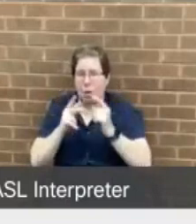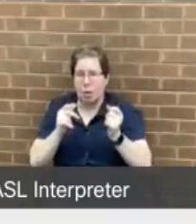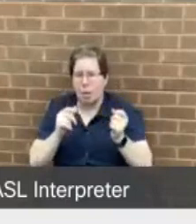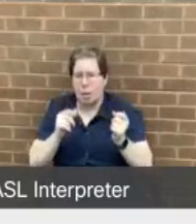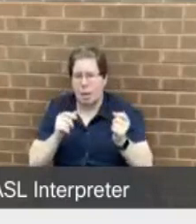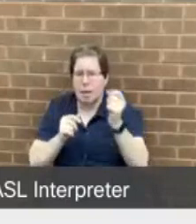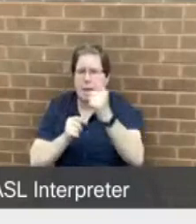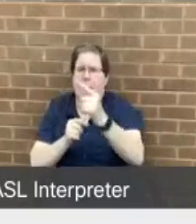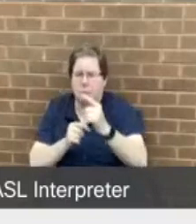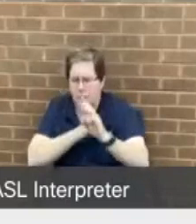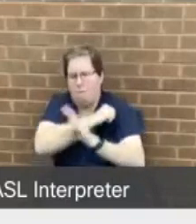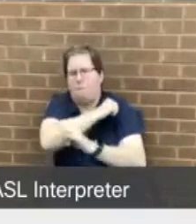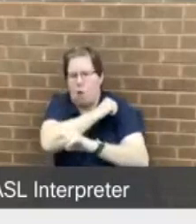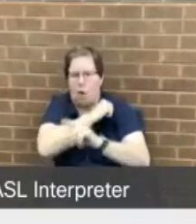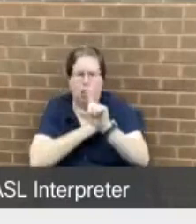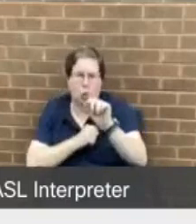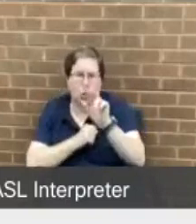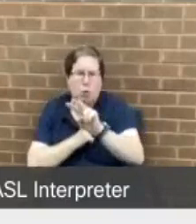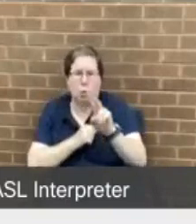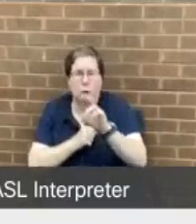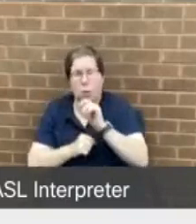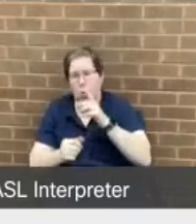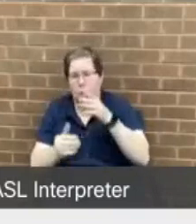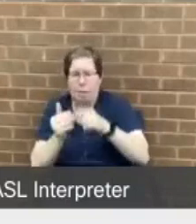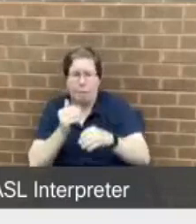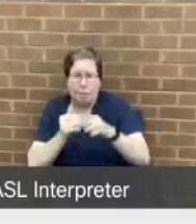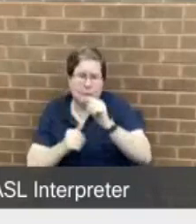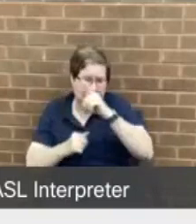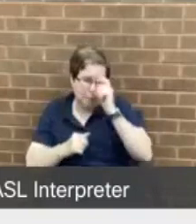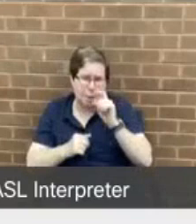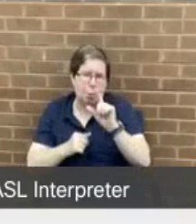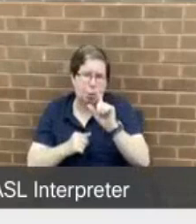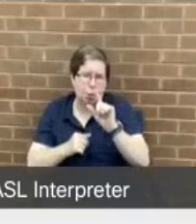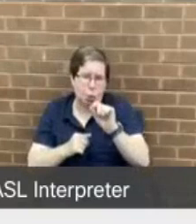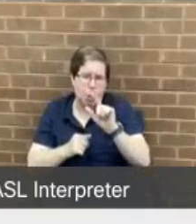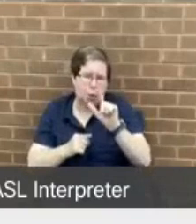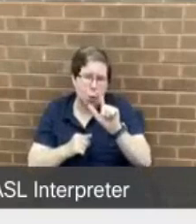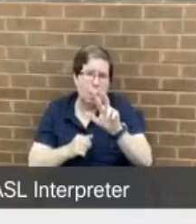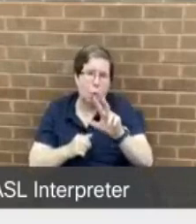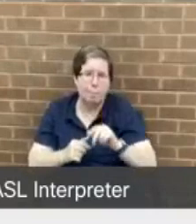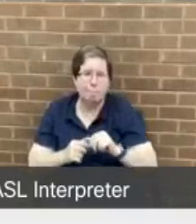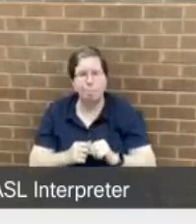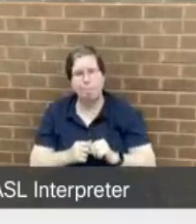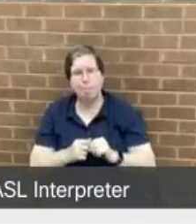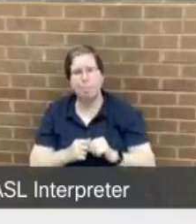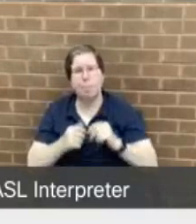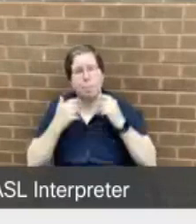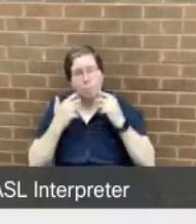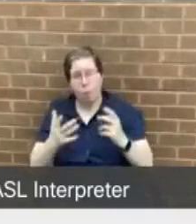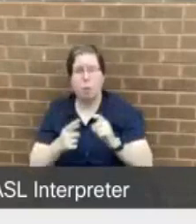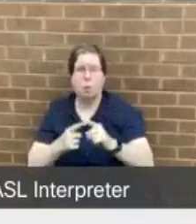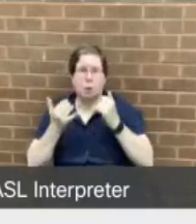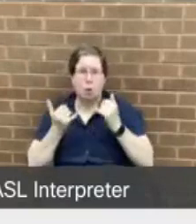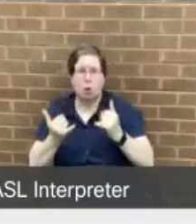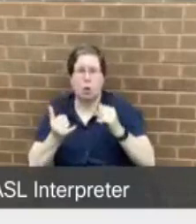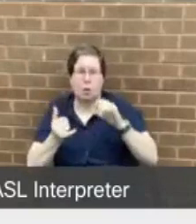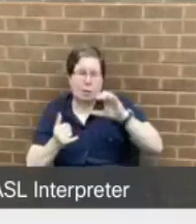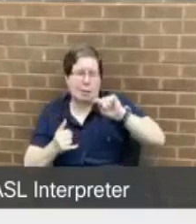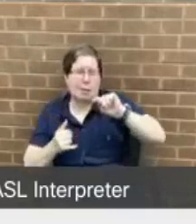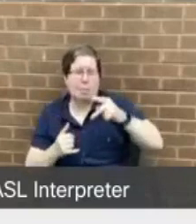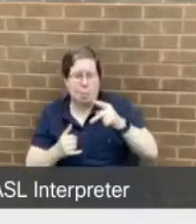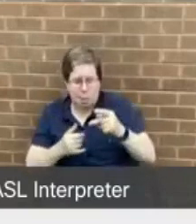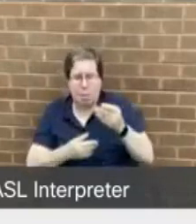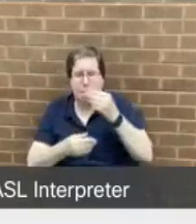of 2022. And will be completed in the summer of 2023. So as our current CTP budget